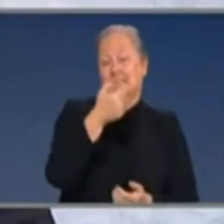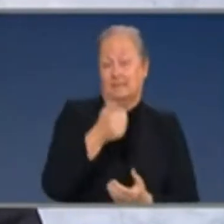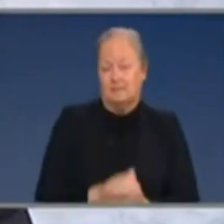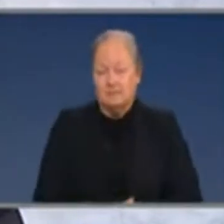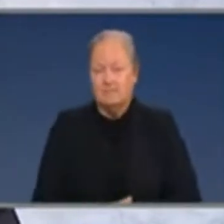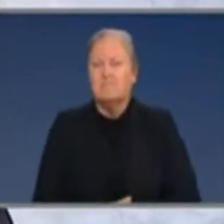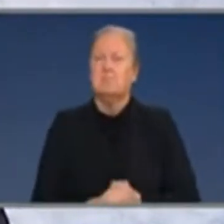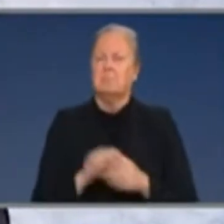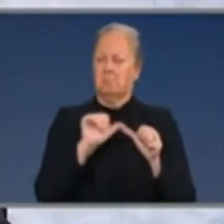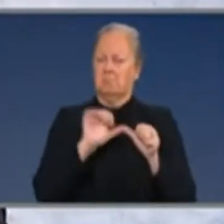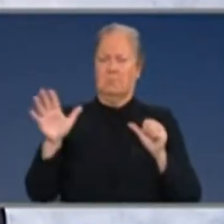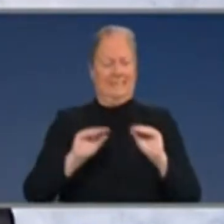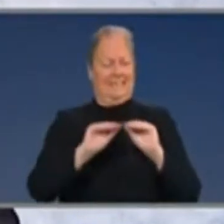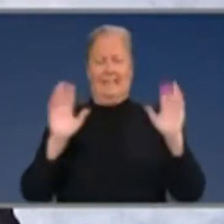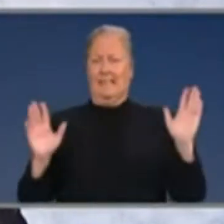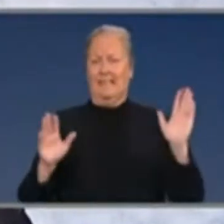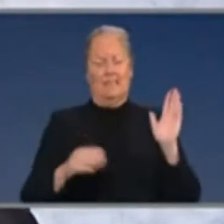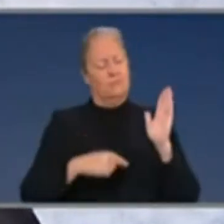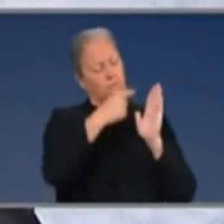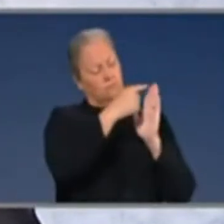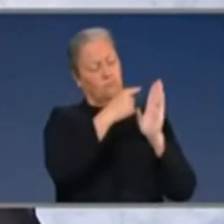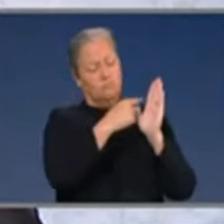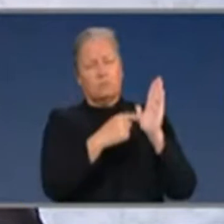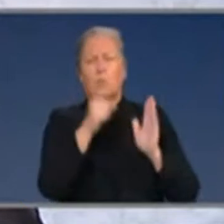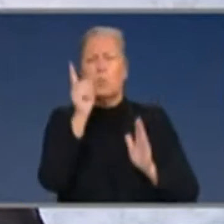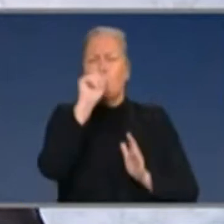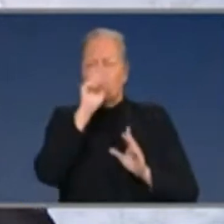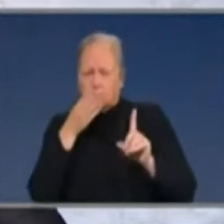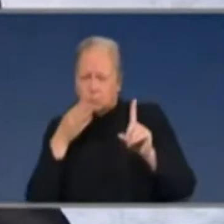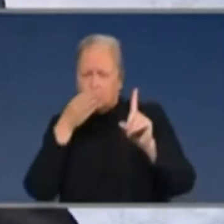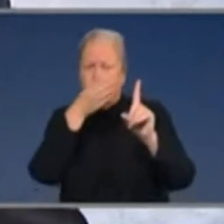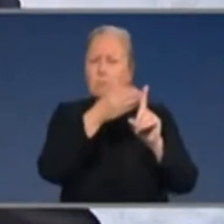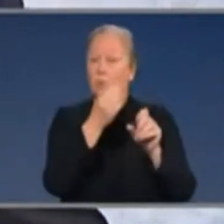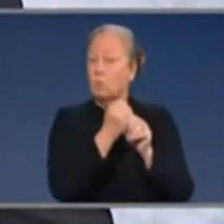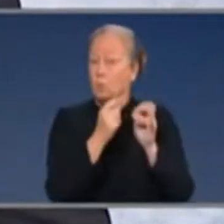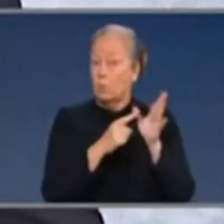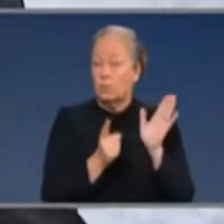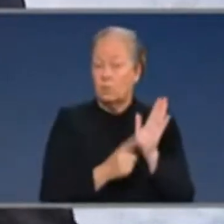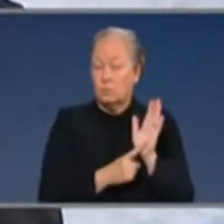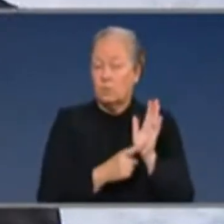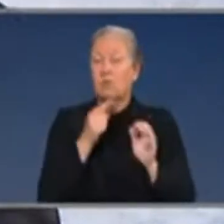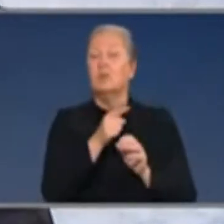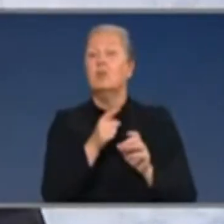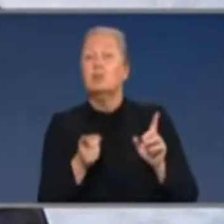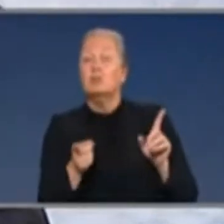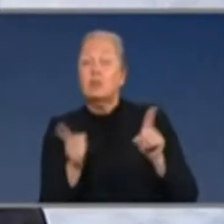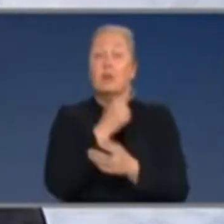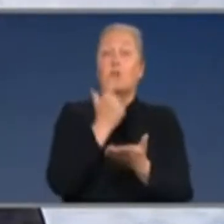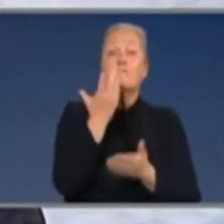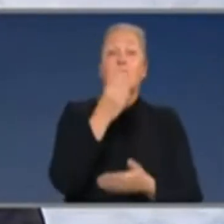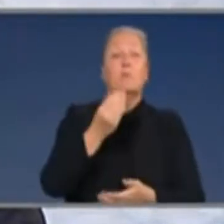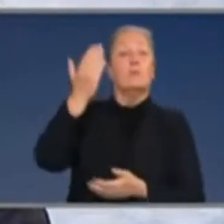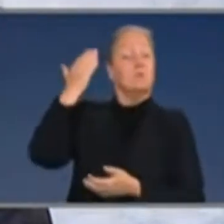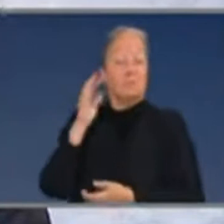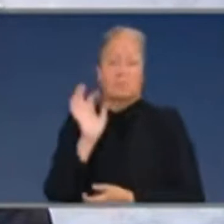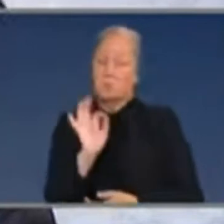well presented in terms of what we need. Sets out the goal, and those goals haven't changed drastically. But what it has